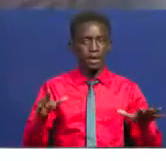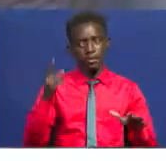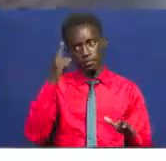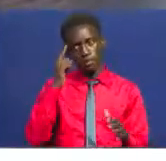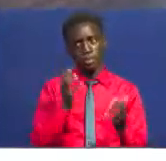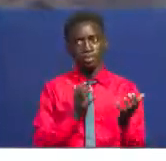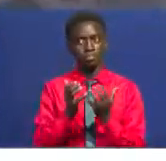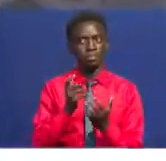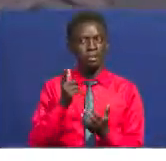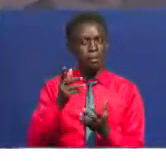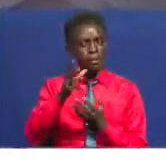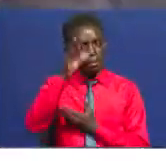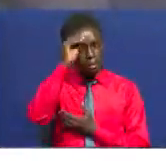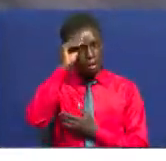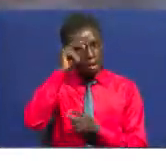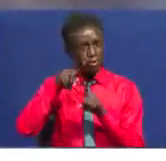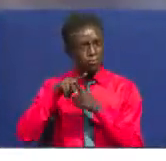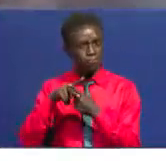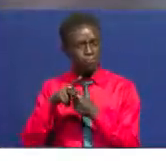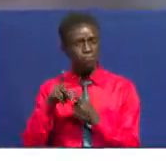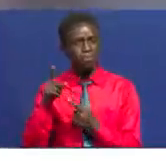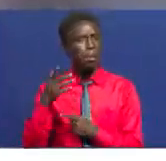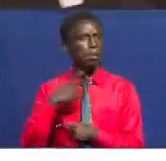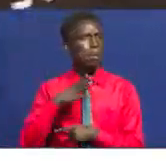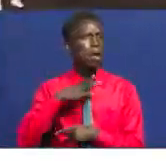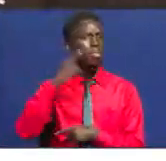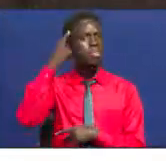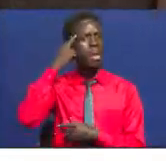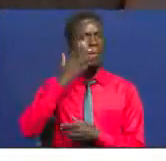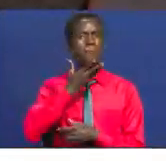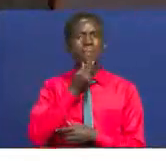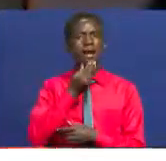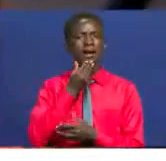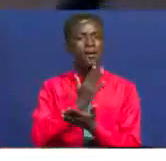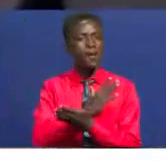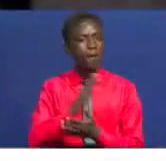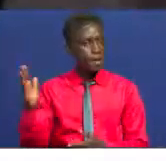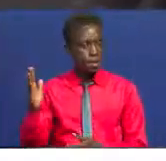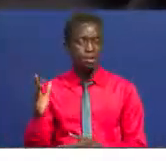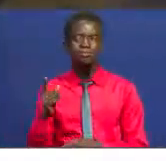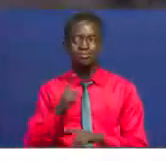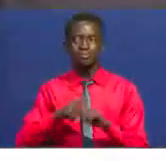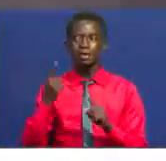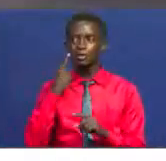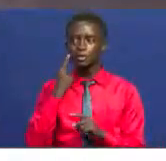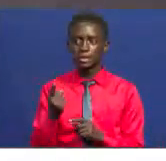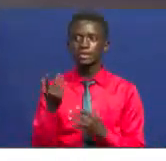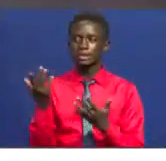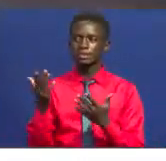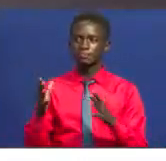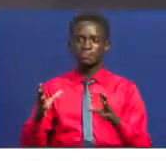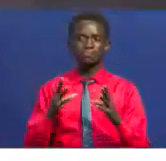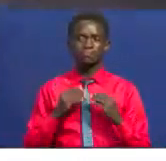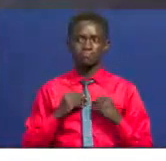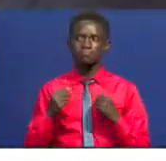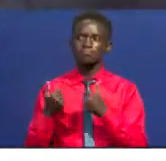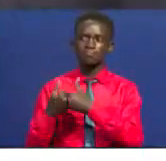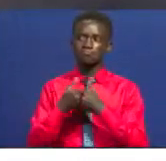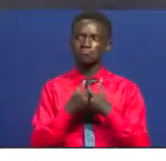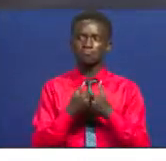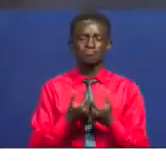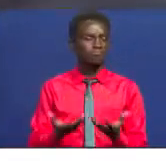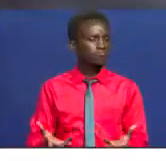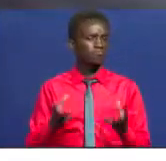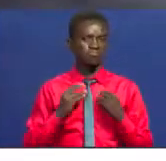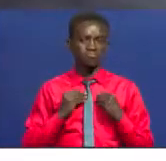the Jiwakali tech field dominated by men with ease, welcoming the challenges they are in. It's not as much as it was